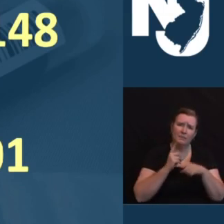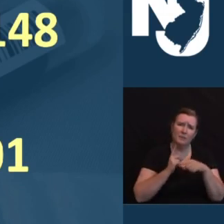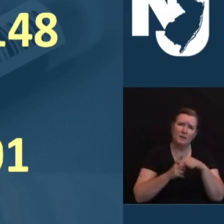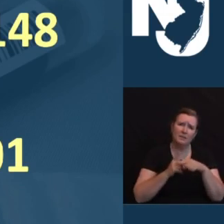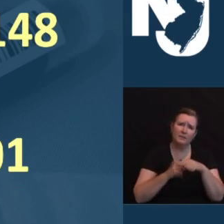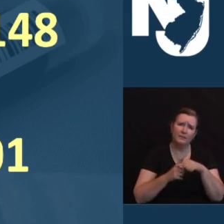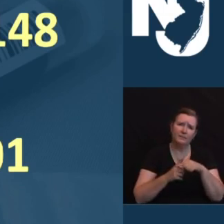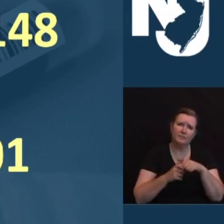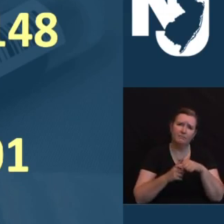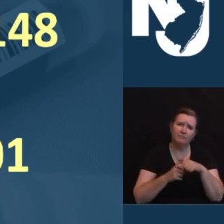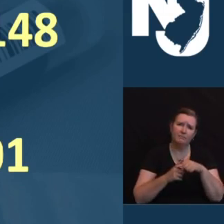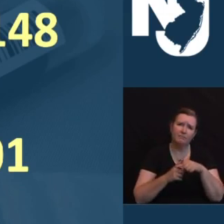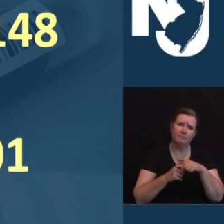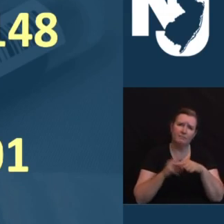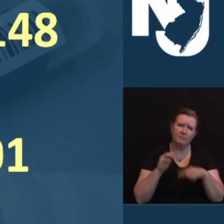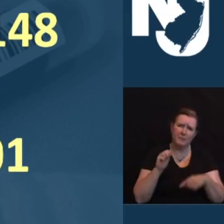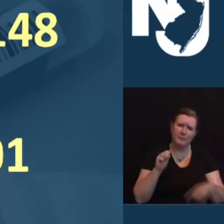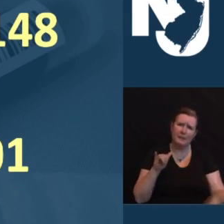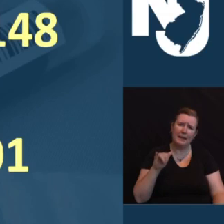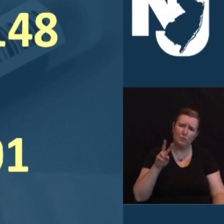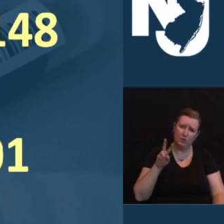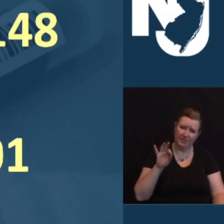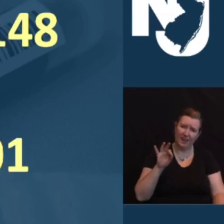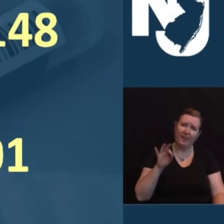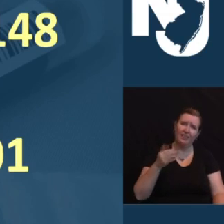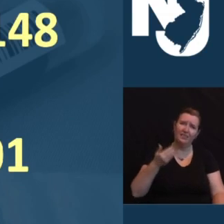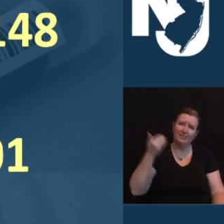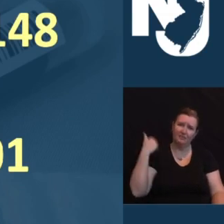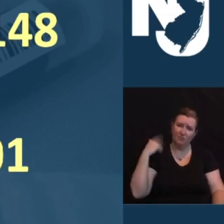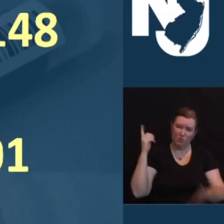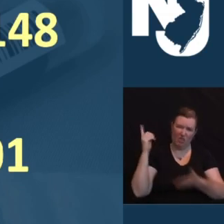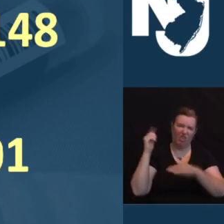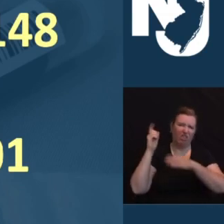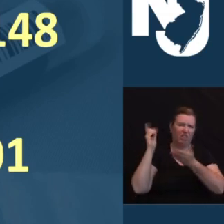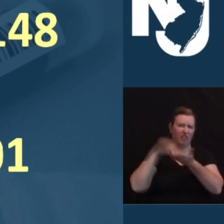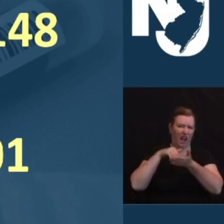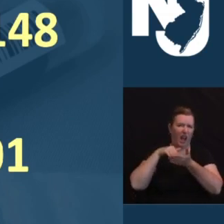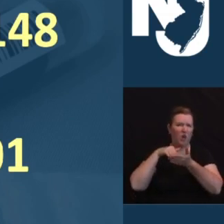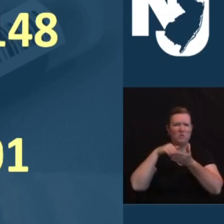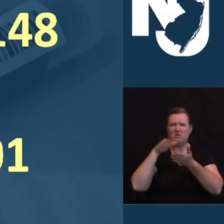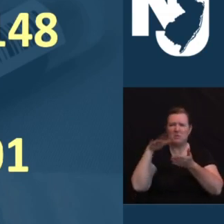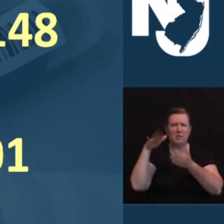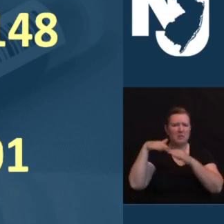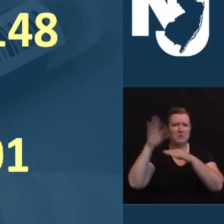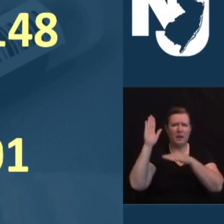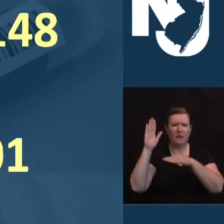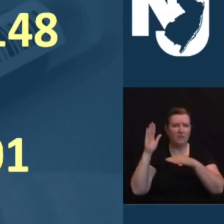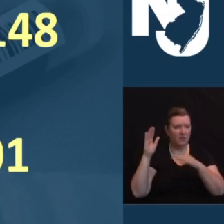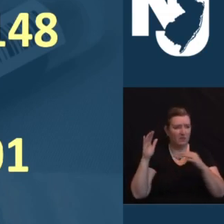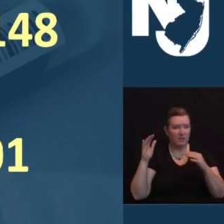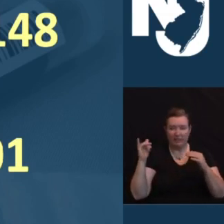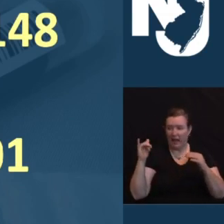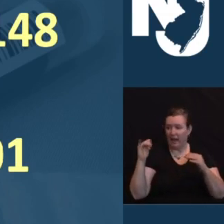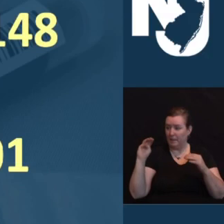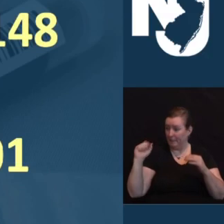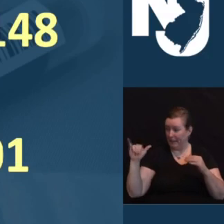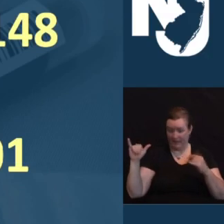was 1,394. And so that's a sobering number. Of these totals,